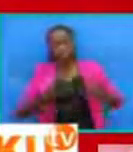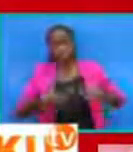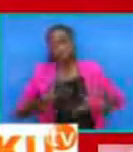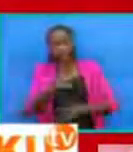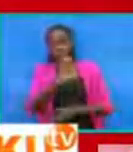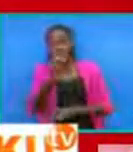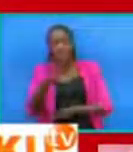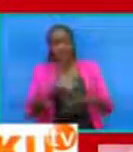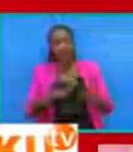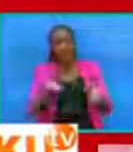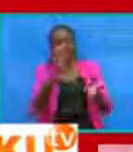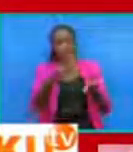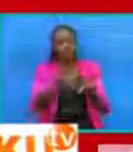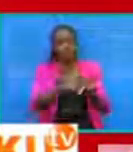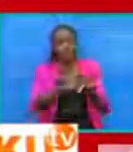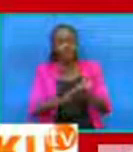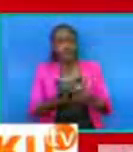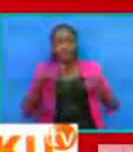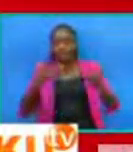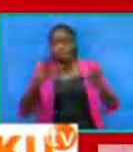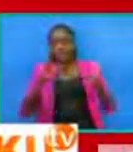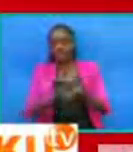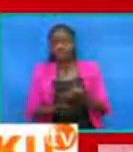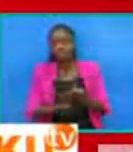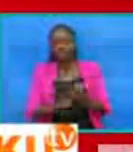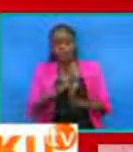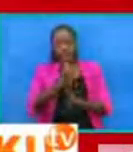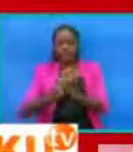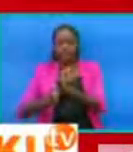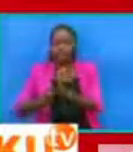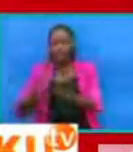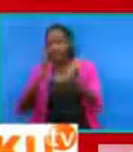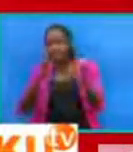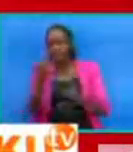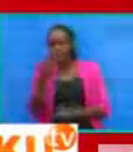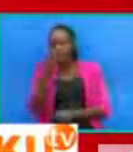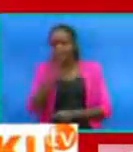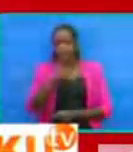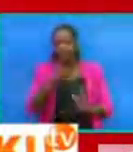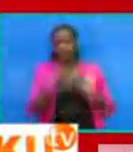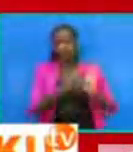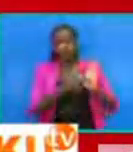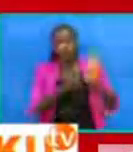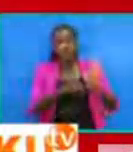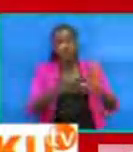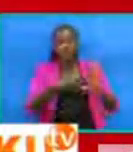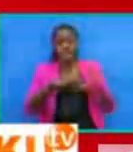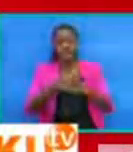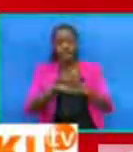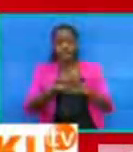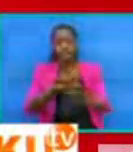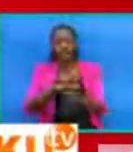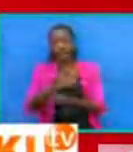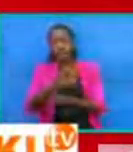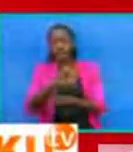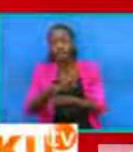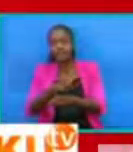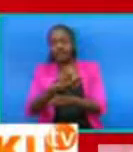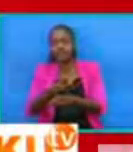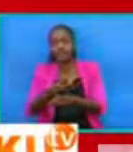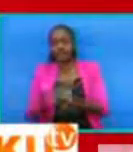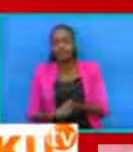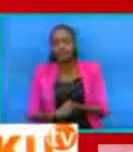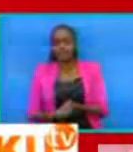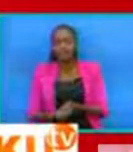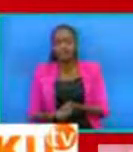event or participants, the organizer said, anybody who is participating in this fair,